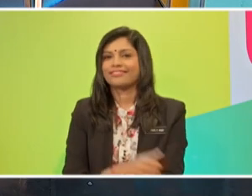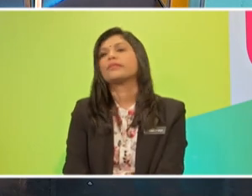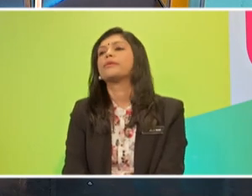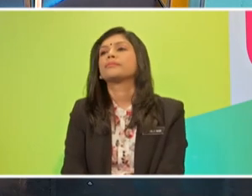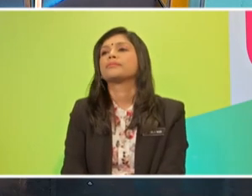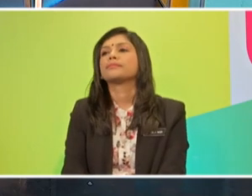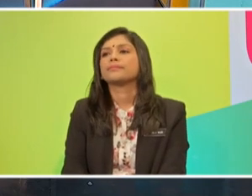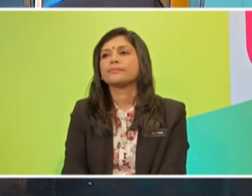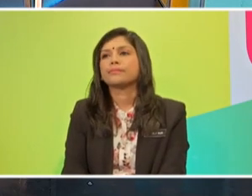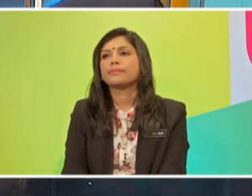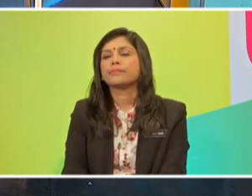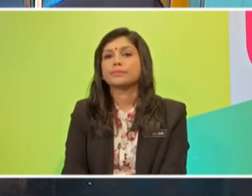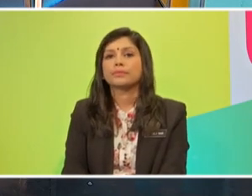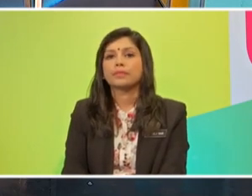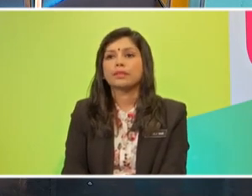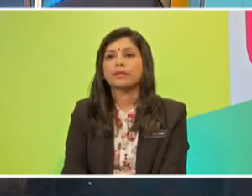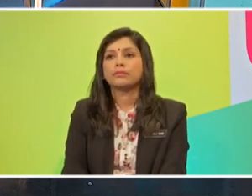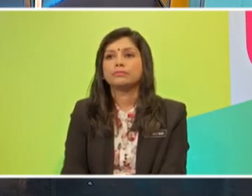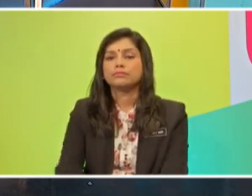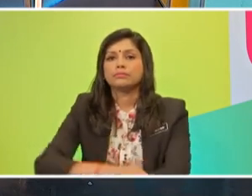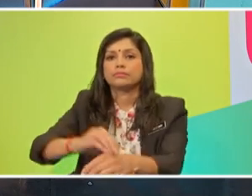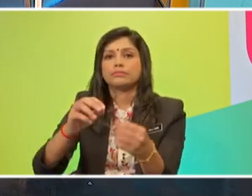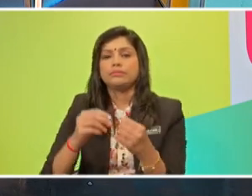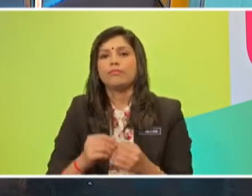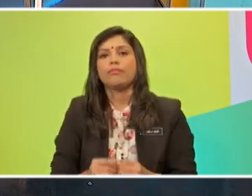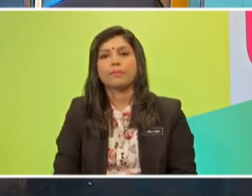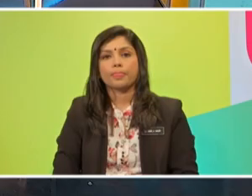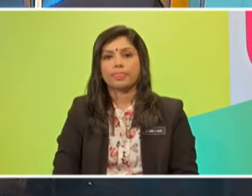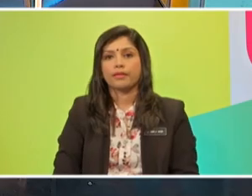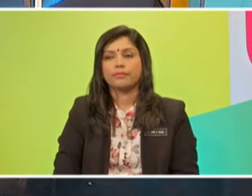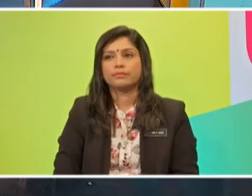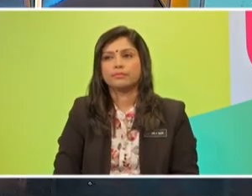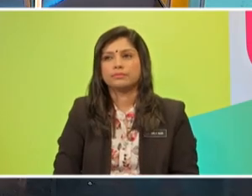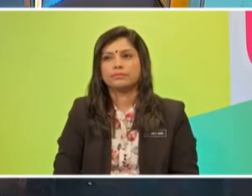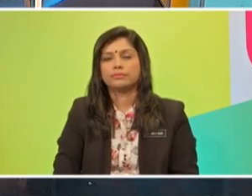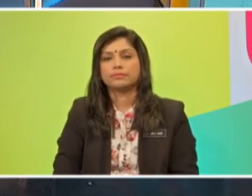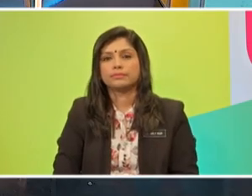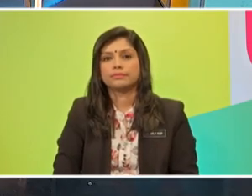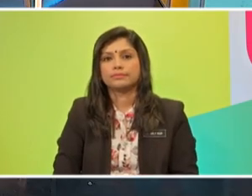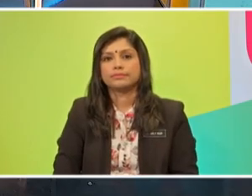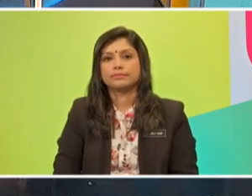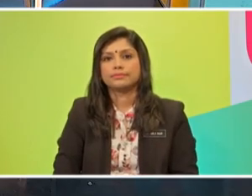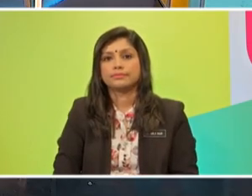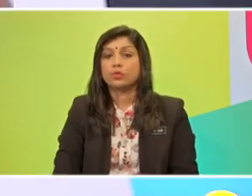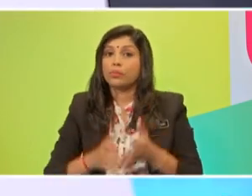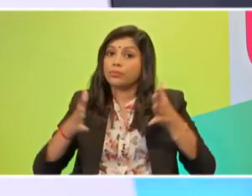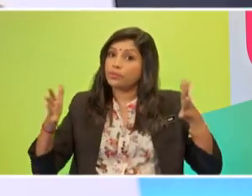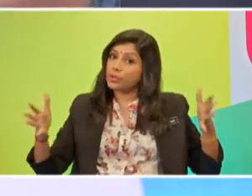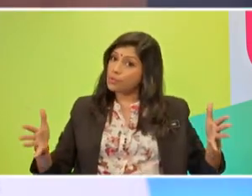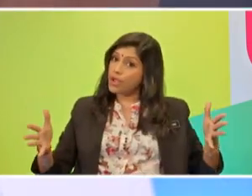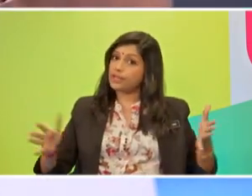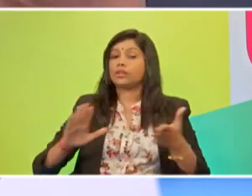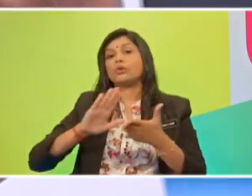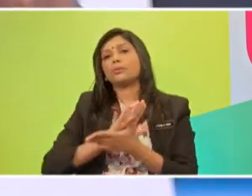piece of paper. It depends on what size is your paper. Okay. What size is your wheel? If you want a bigger wheel, mm-hmm. your paper should